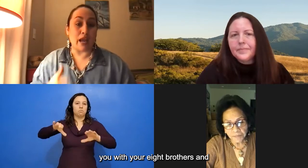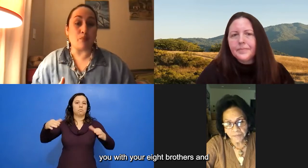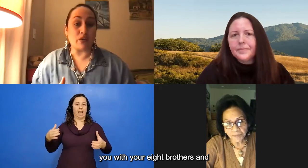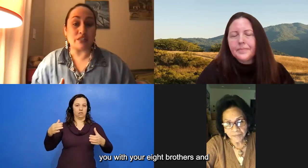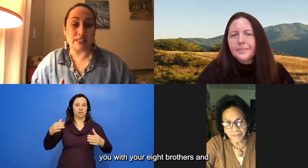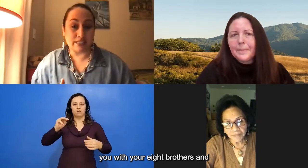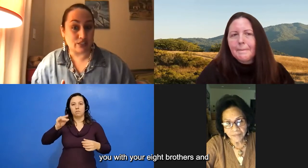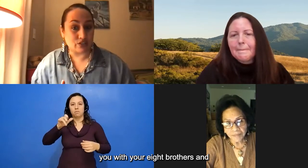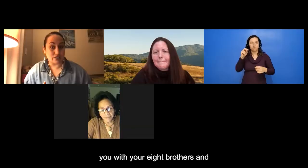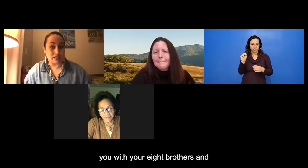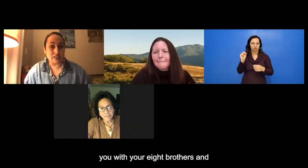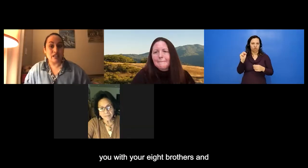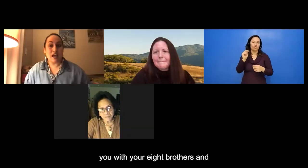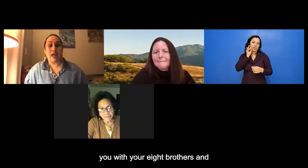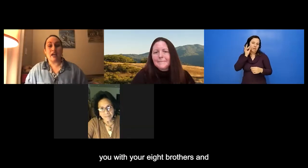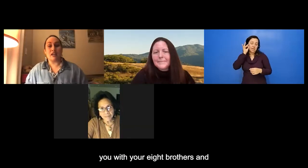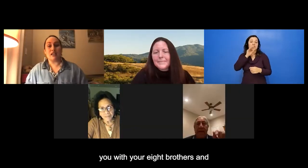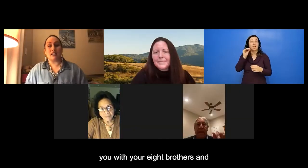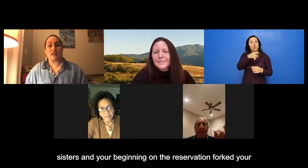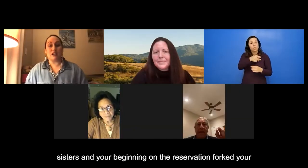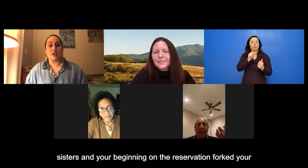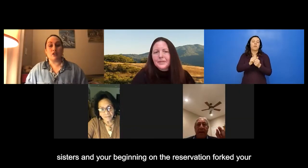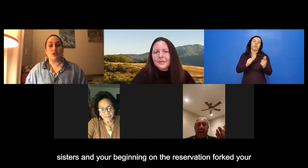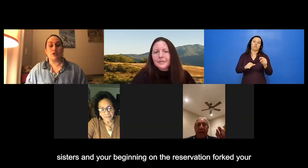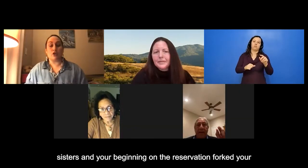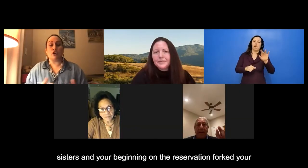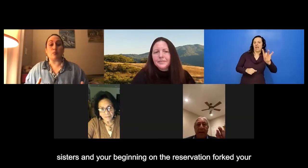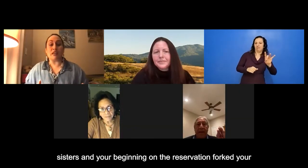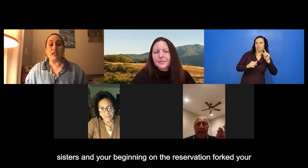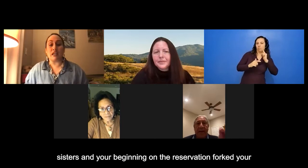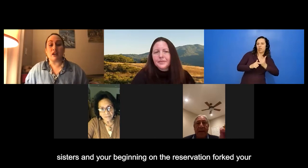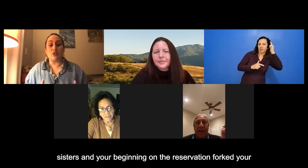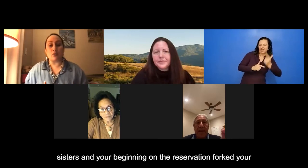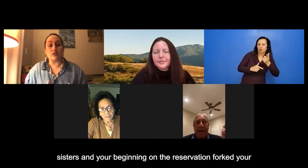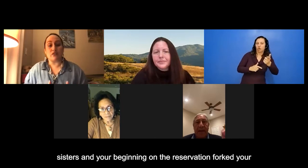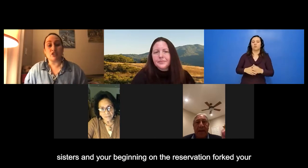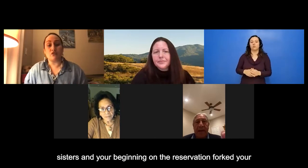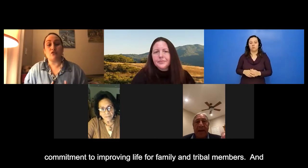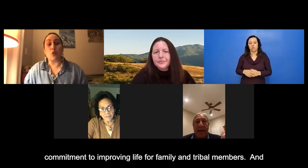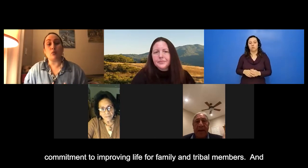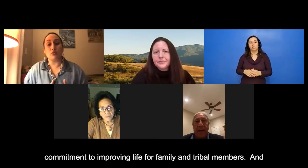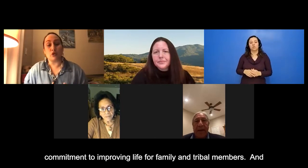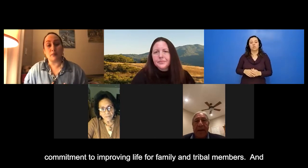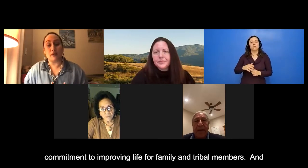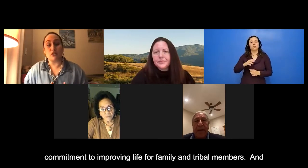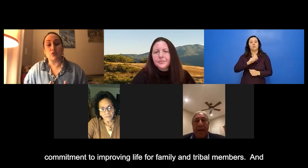with your eight brothers and sisters, and your beginning on the reservation formed your commitment to